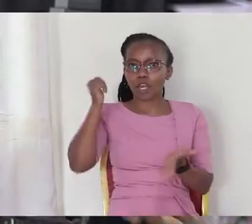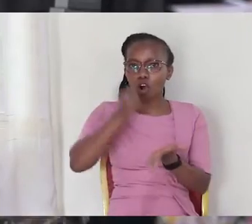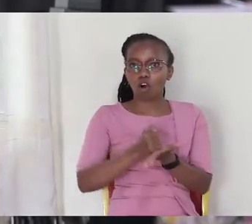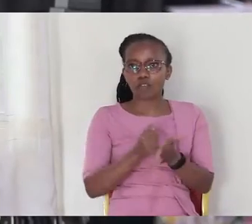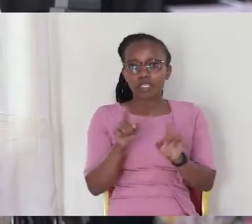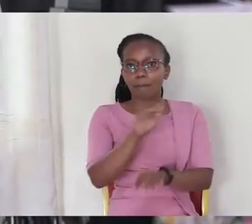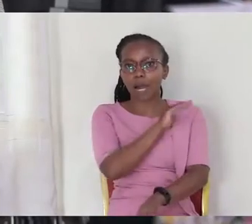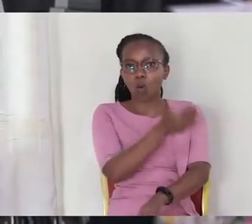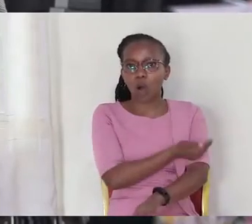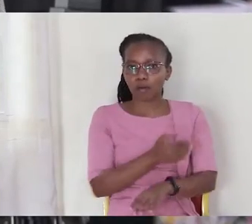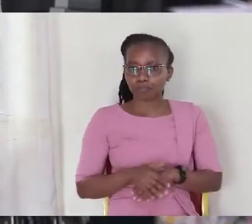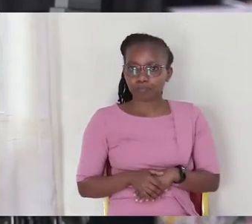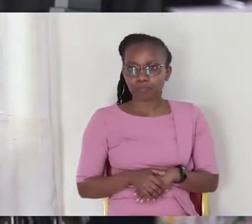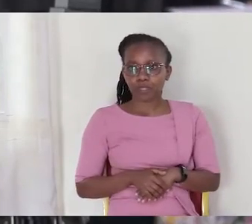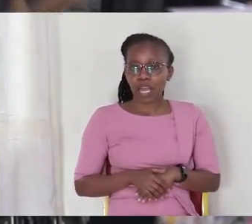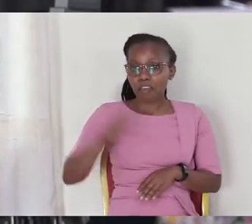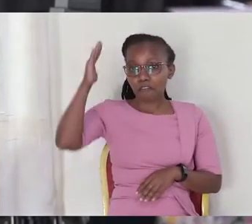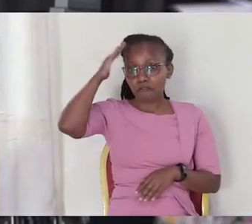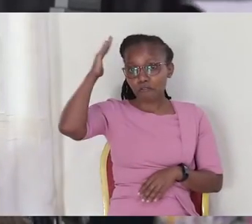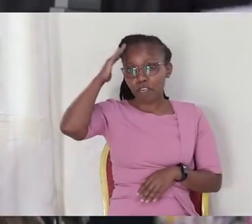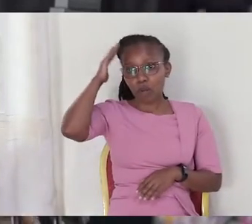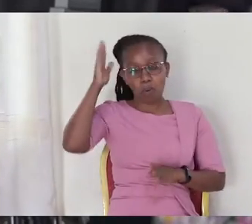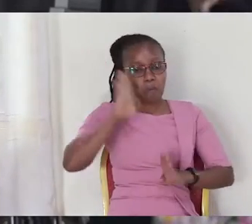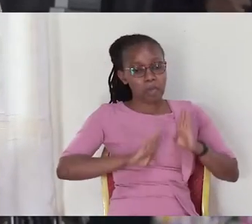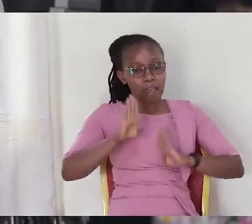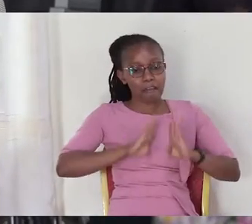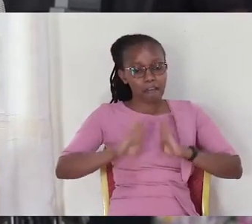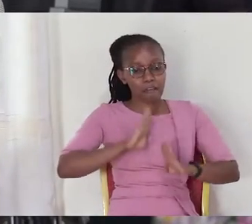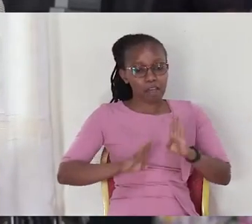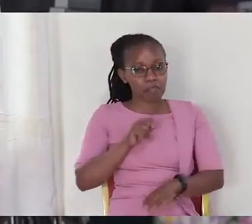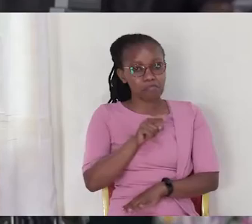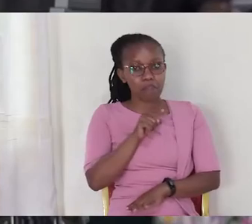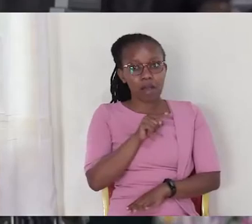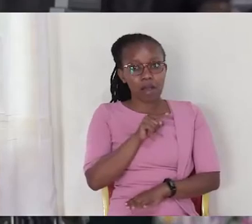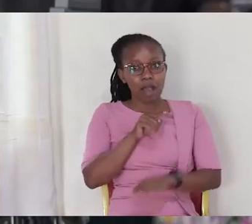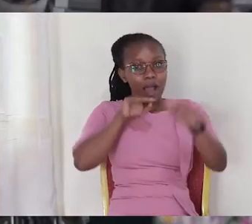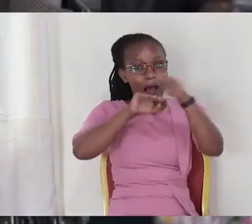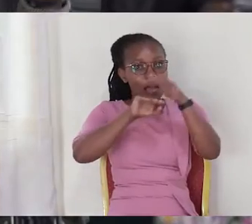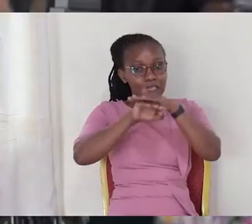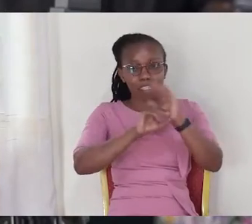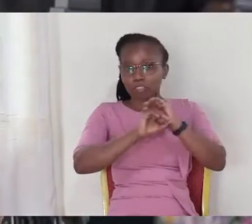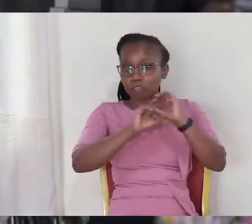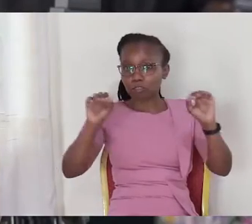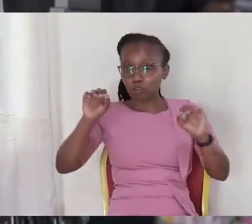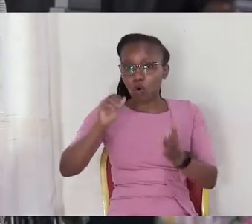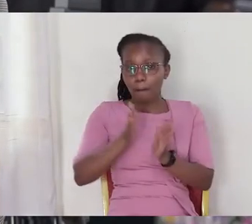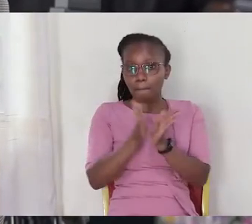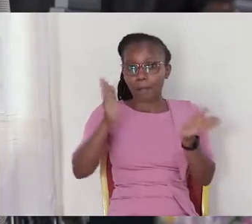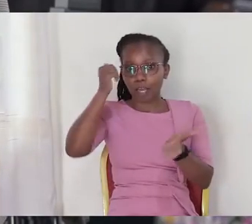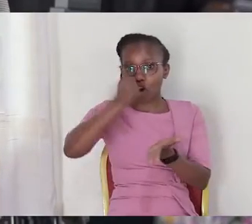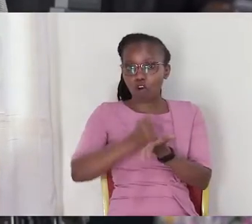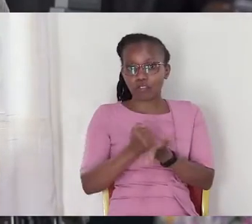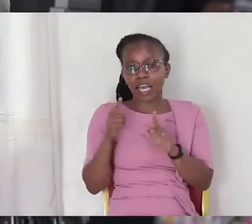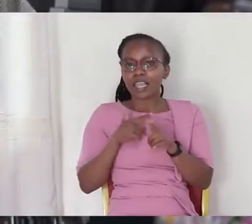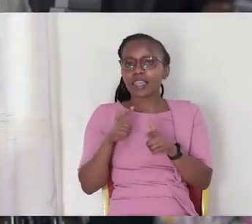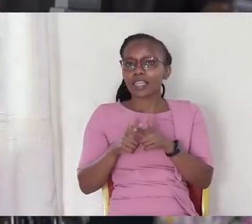power. So if they get to know that this kind of behavior is going to limit the access, I'm sure they are going to restrain themselves.